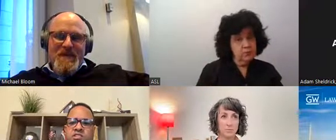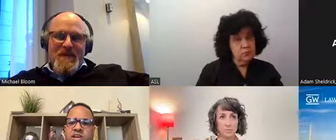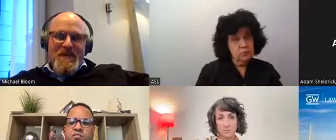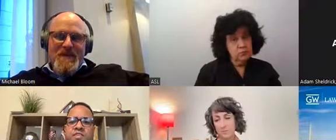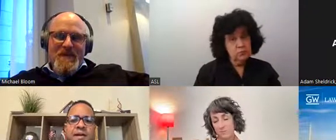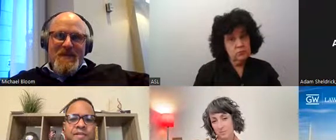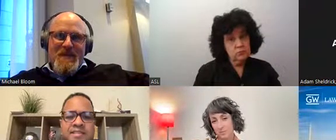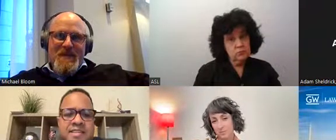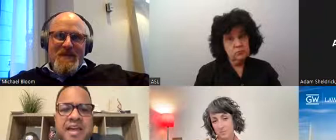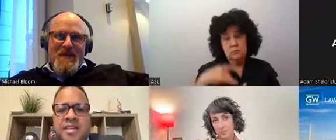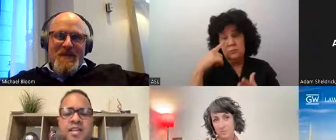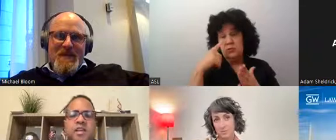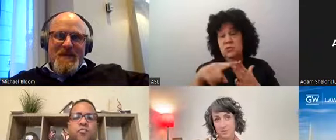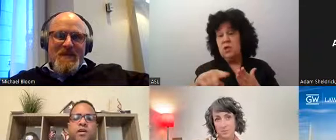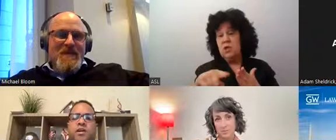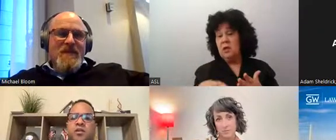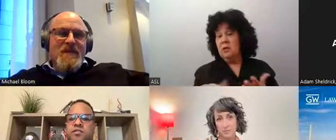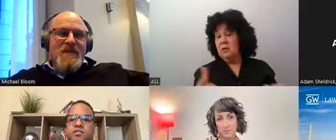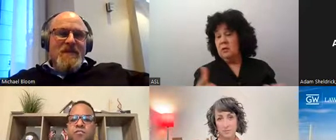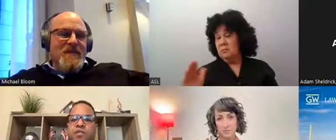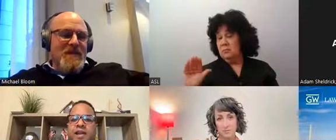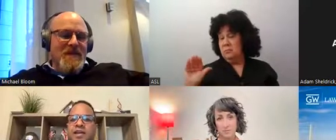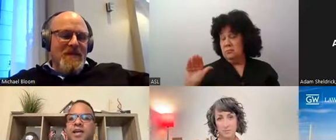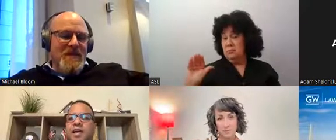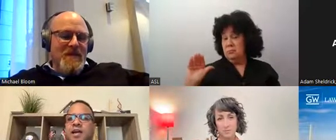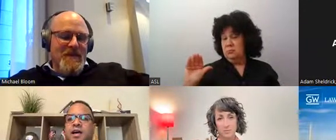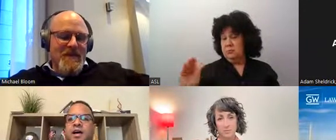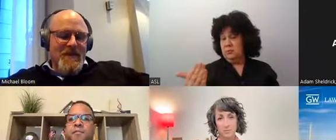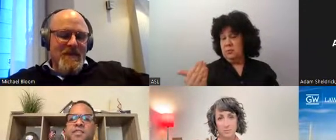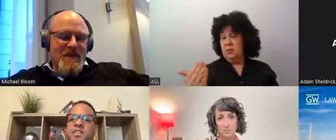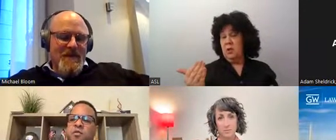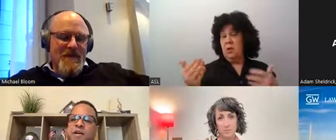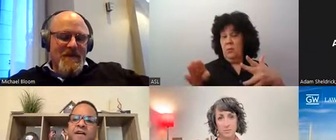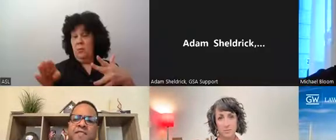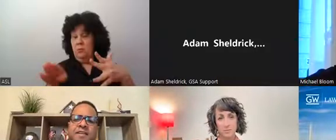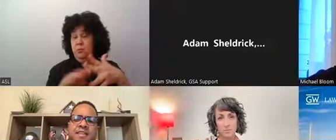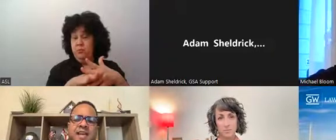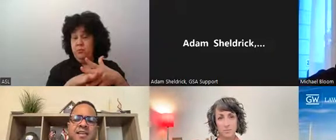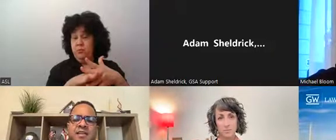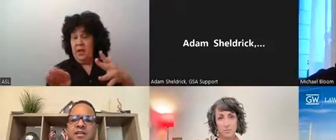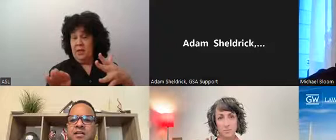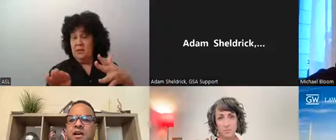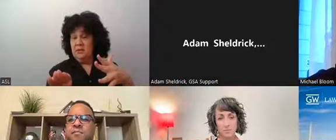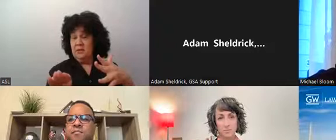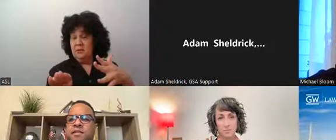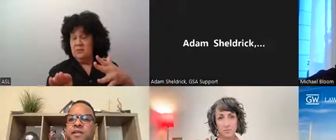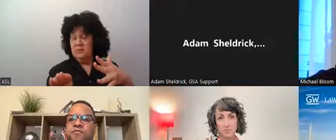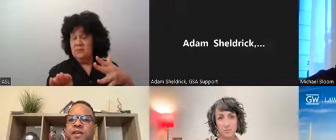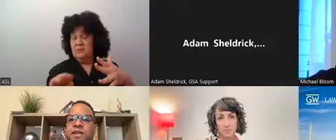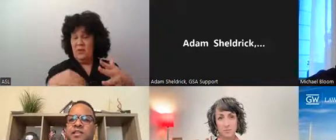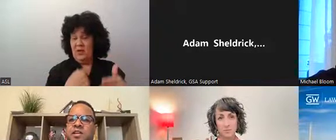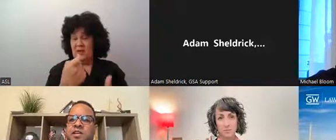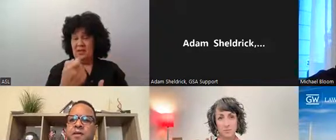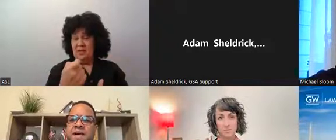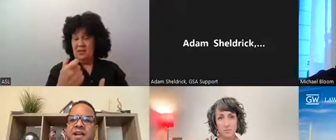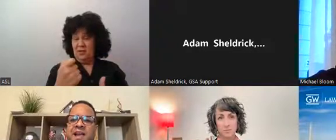Just checking. With that being said, we're going to break. It seems like we're about 5 minutes ahead. If we